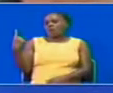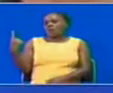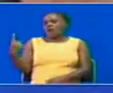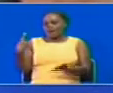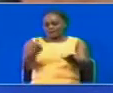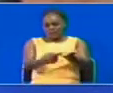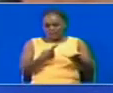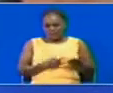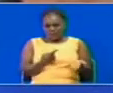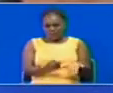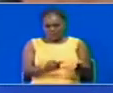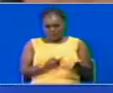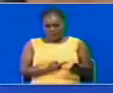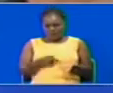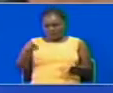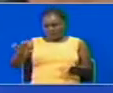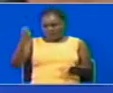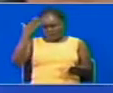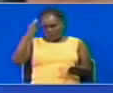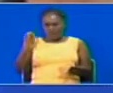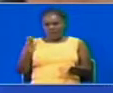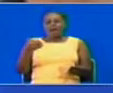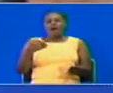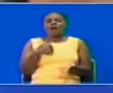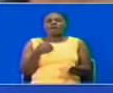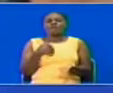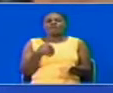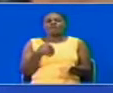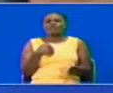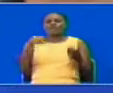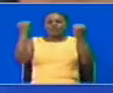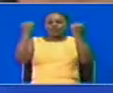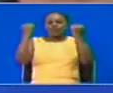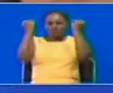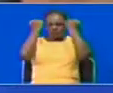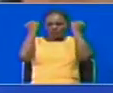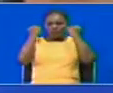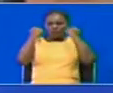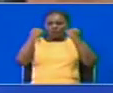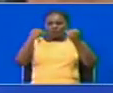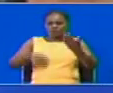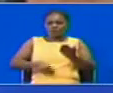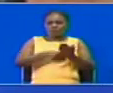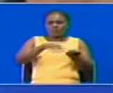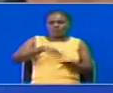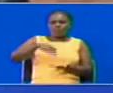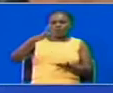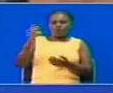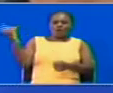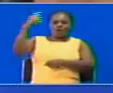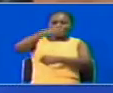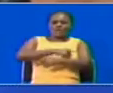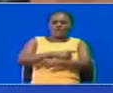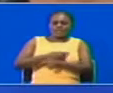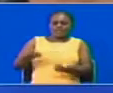discussed. As you all know, we have the court has extended the registration